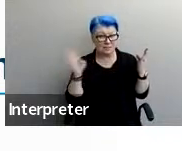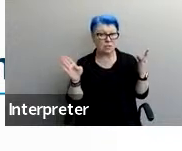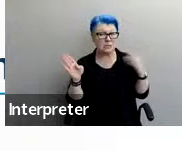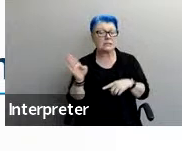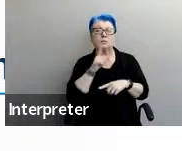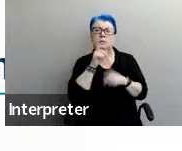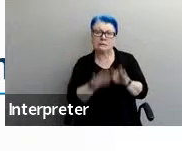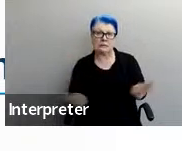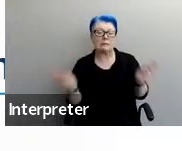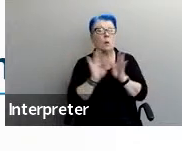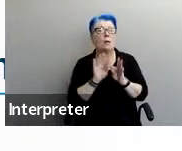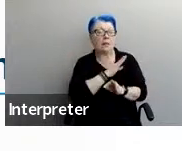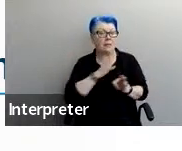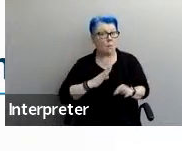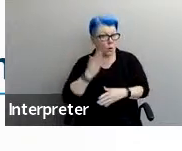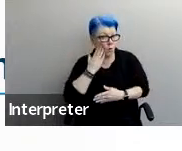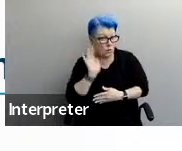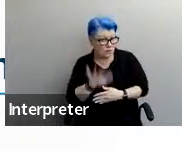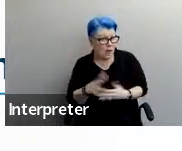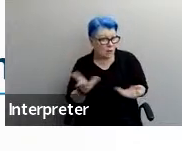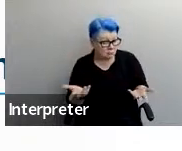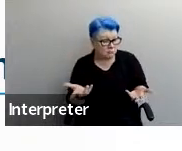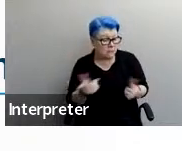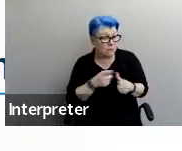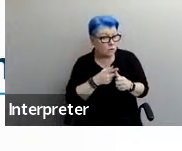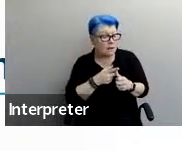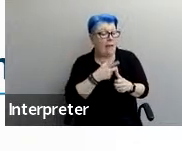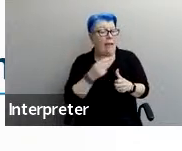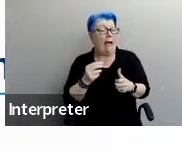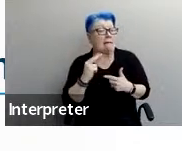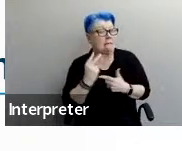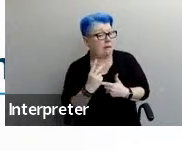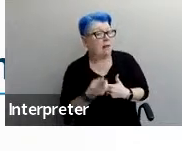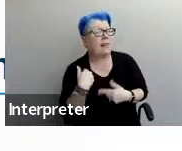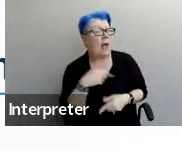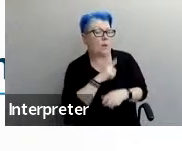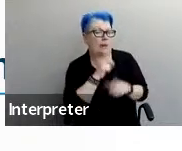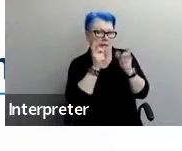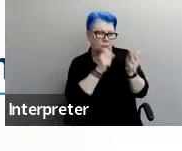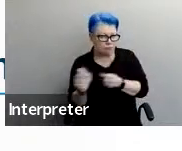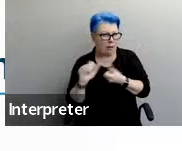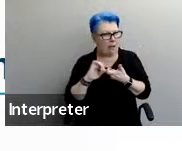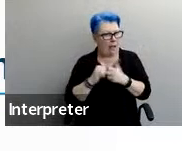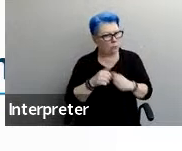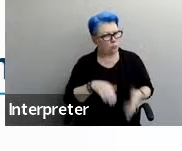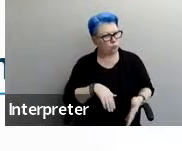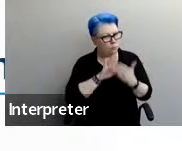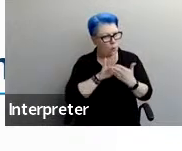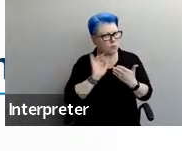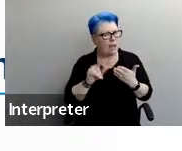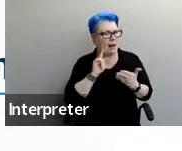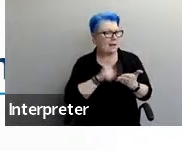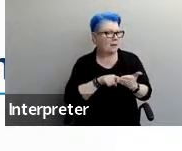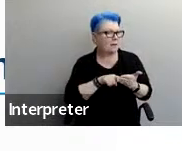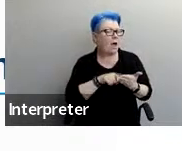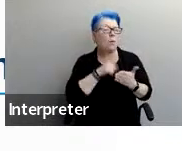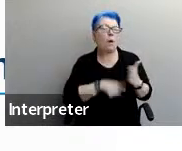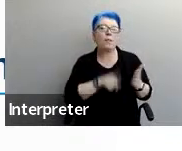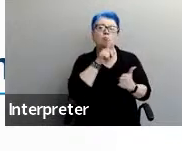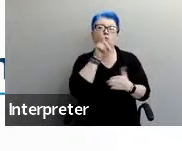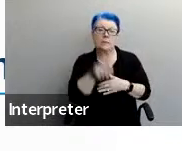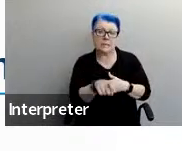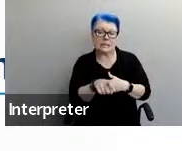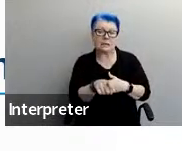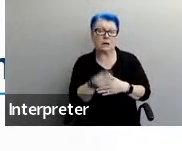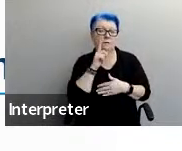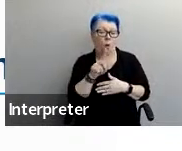the board is aware of that, number one, and number two, that we strategize our approach to identify what the true need